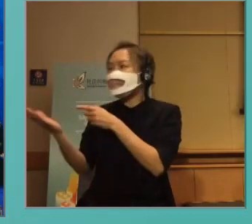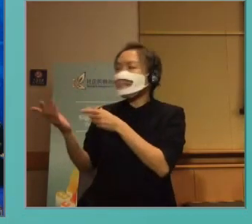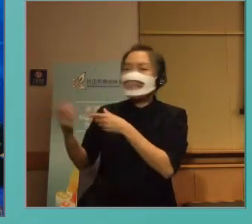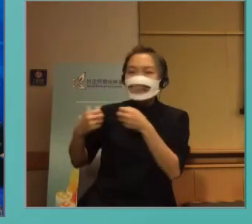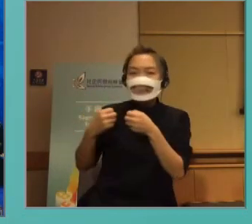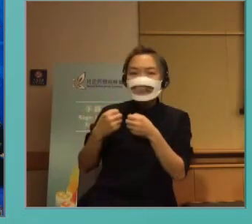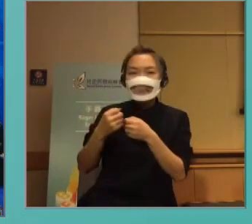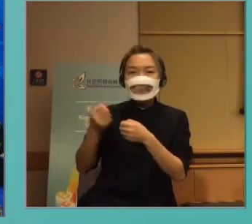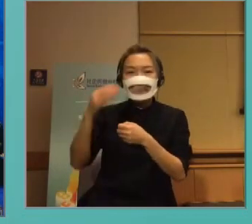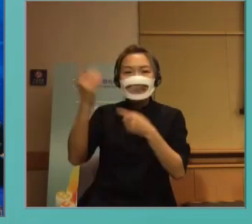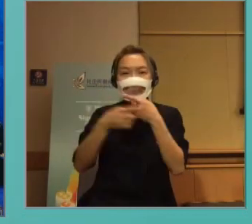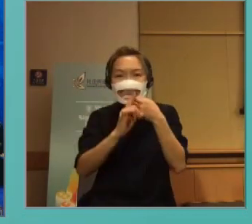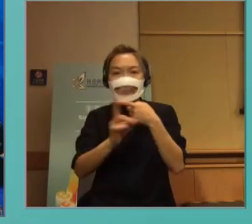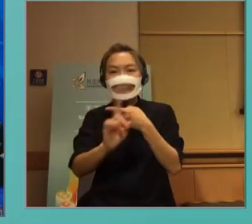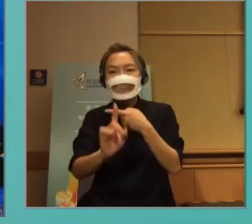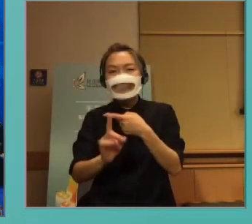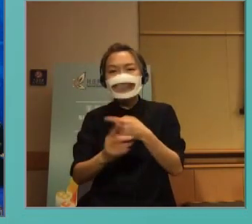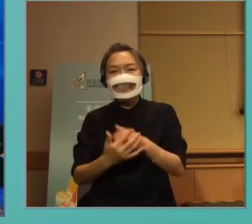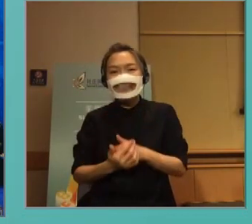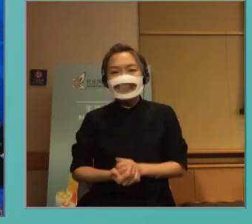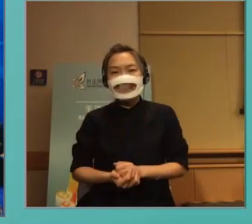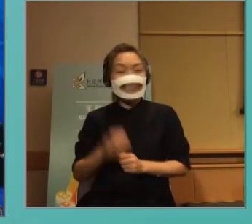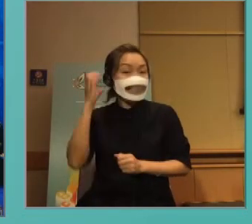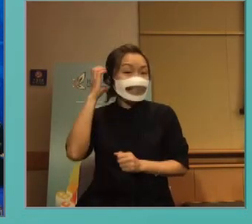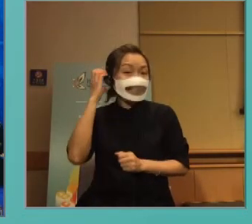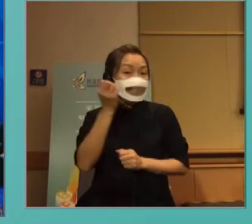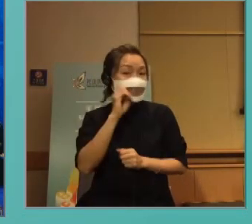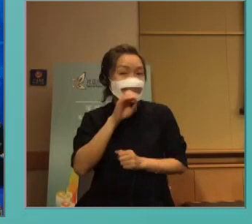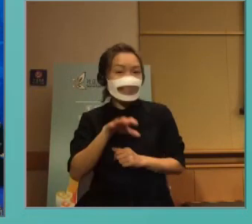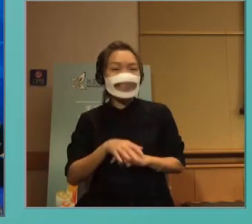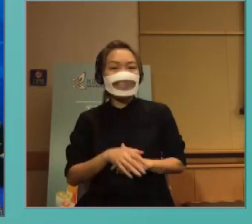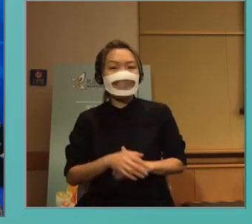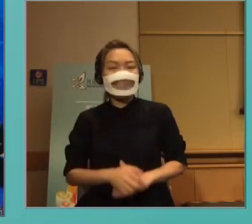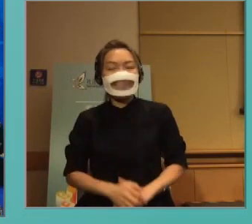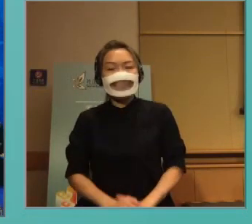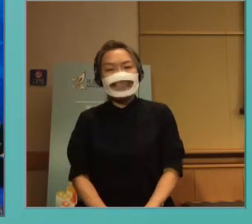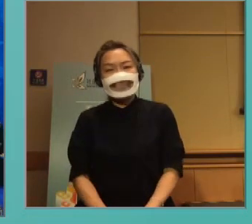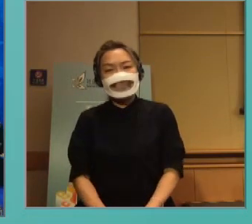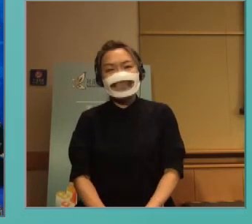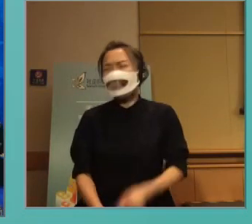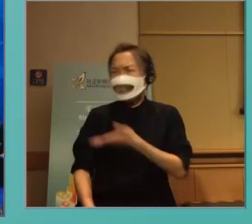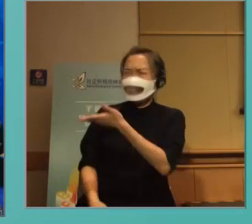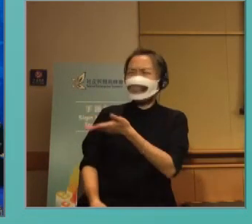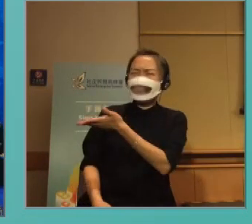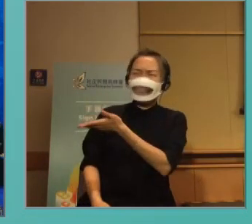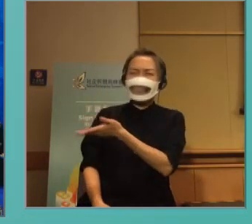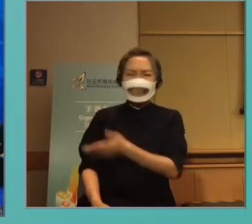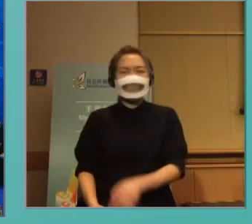Risk is the... Yeah, Hanjin first. You want to go, Erich? Yeah, you go first. Thank you. No, go ahead,